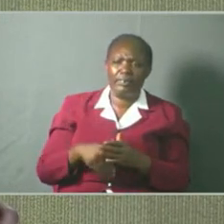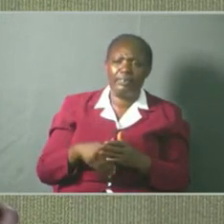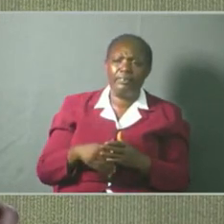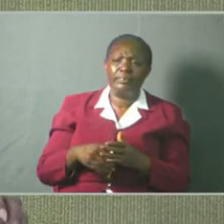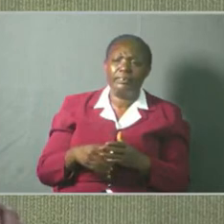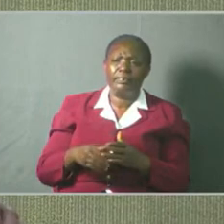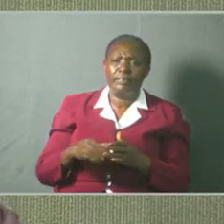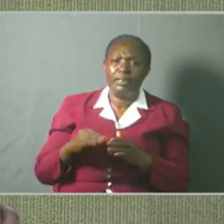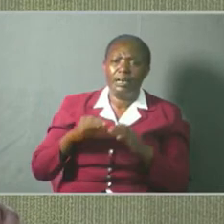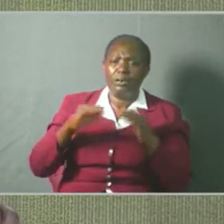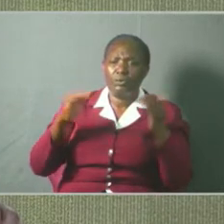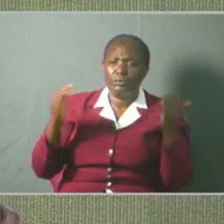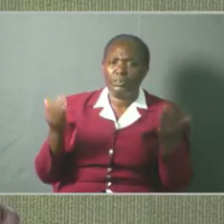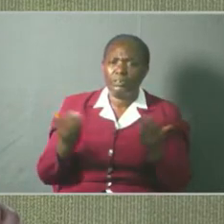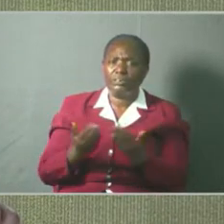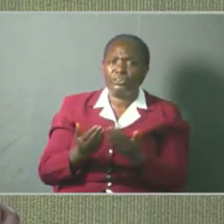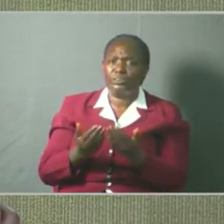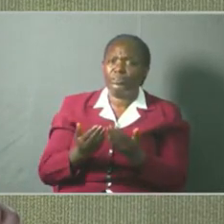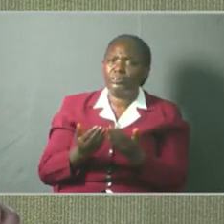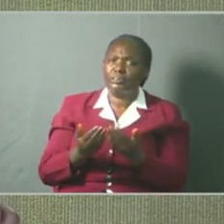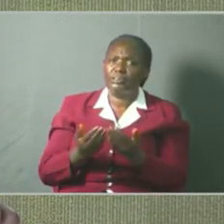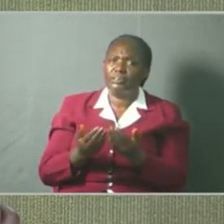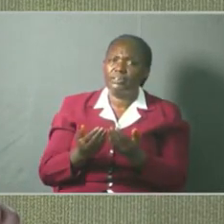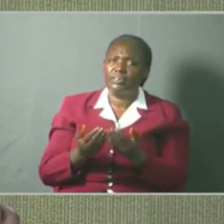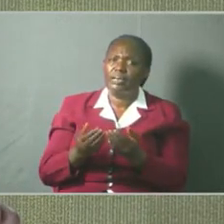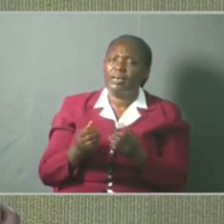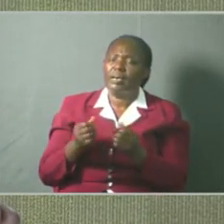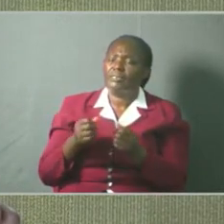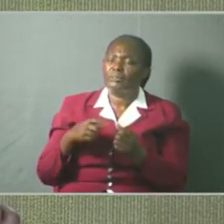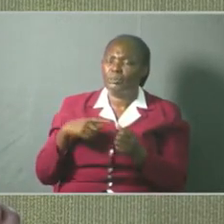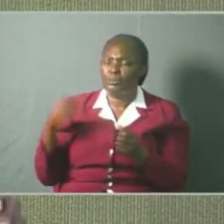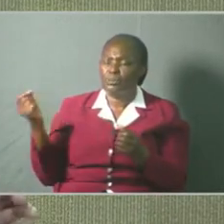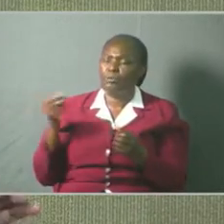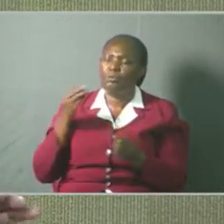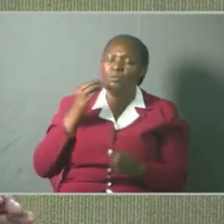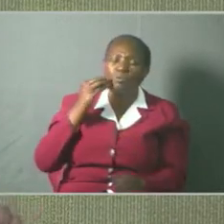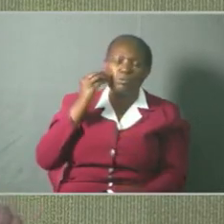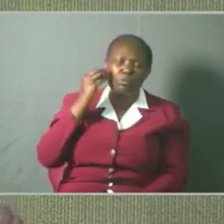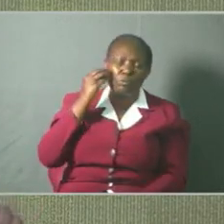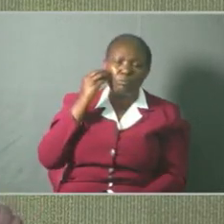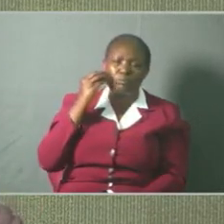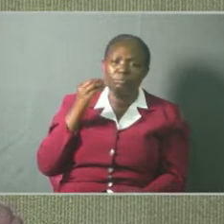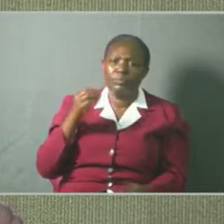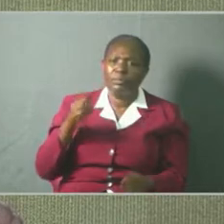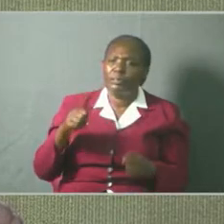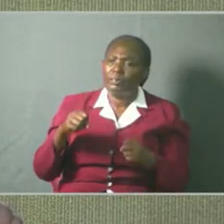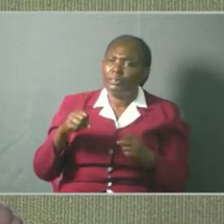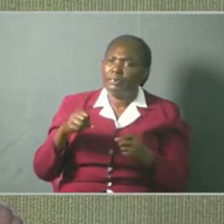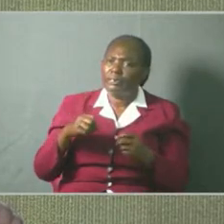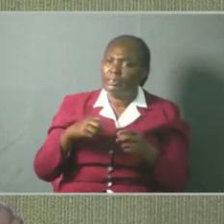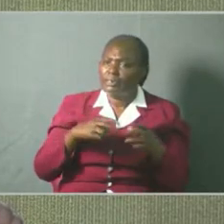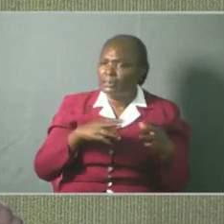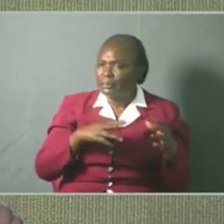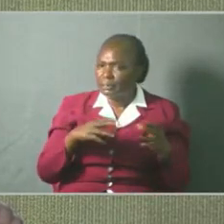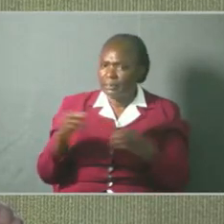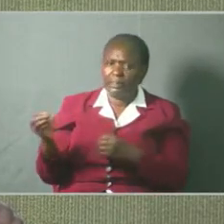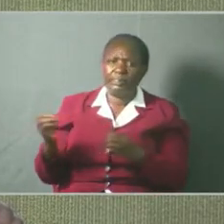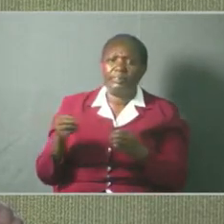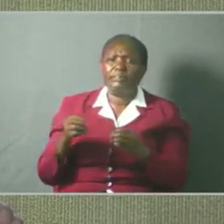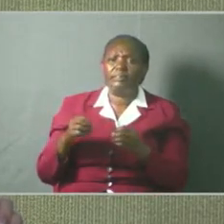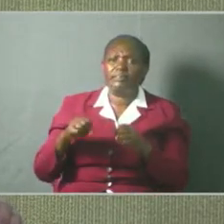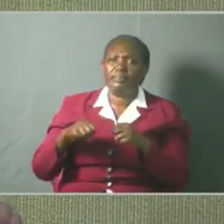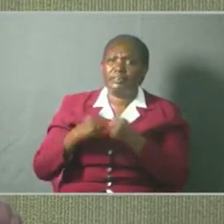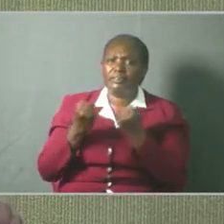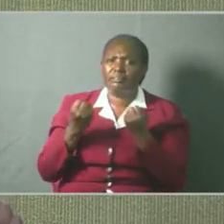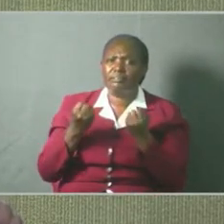pastoral committee that is meeting at this time. As we go home, take us home safely and bring us back to our